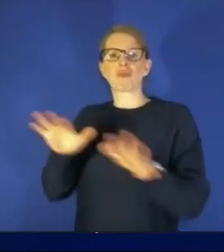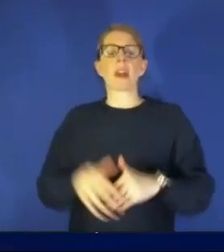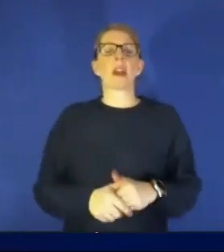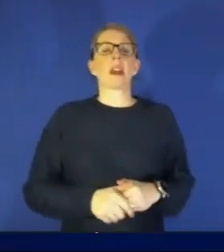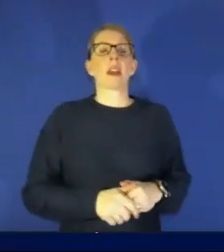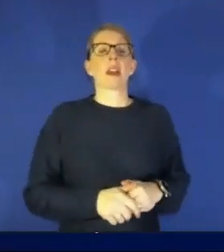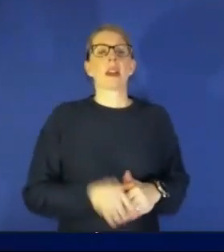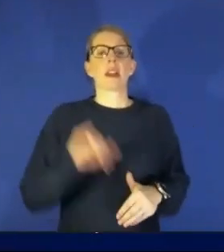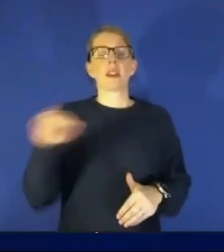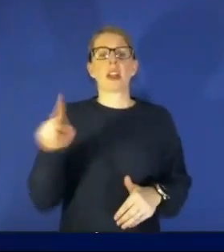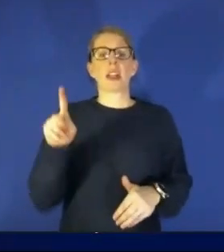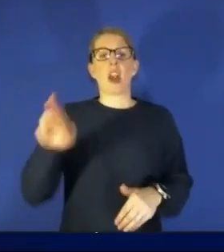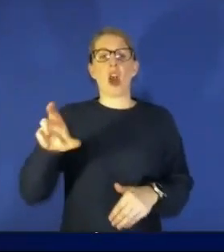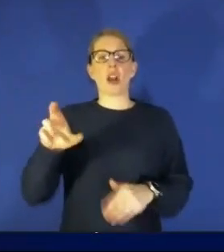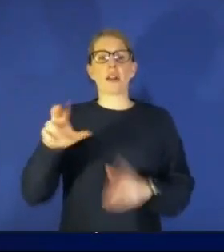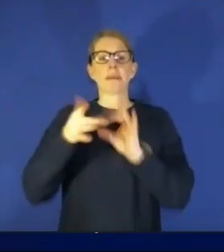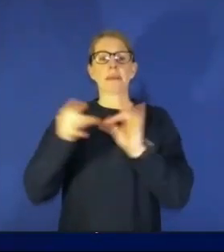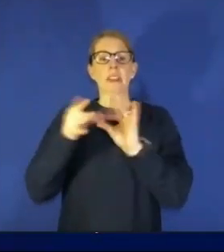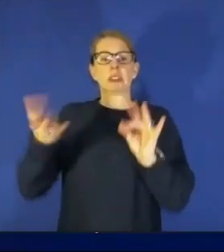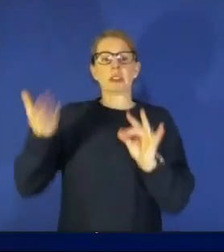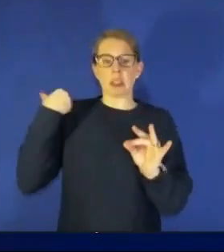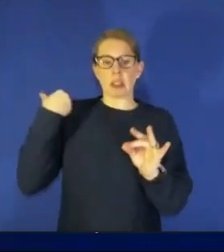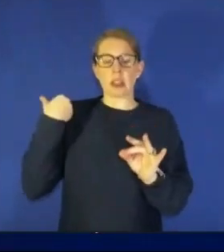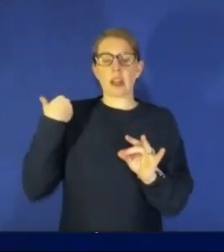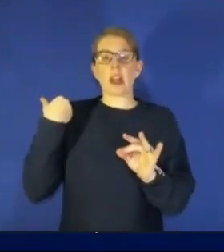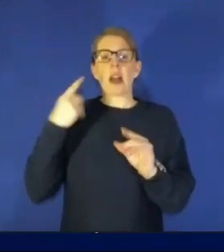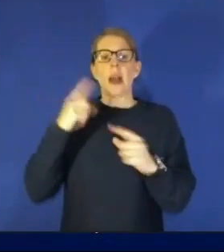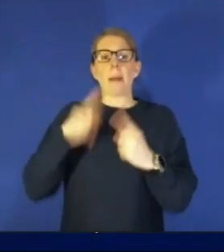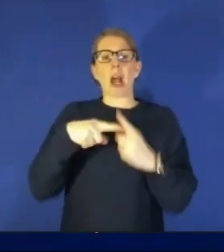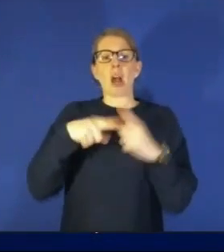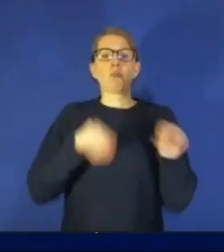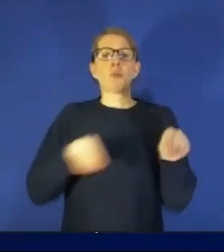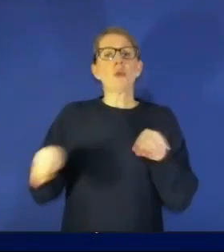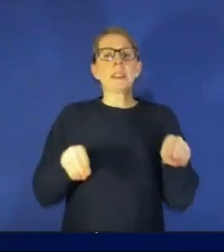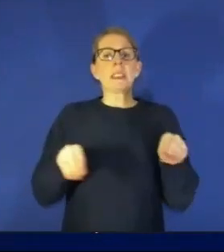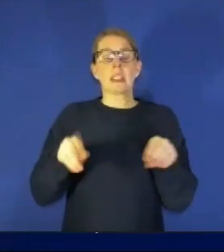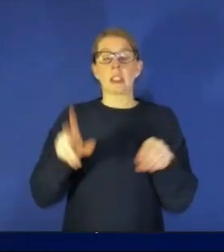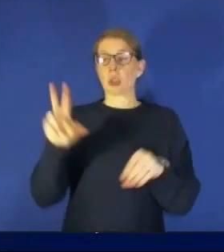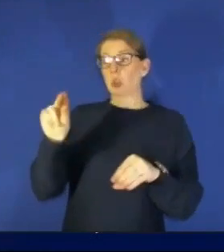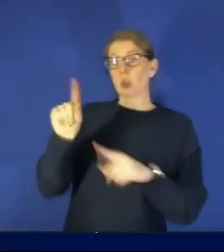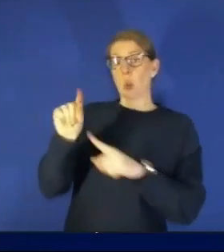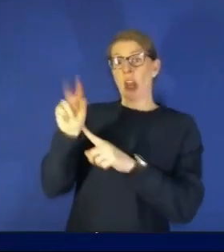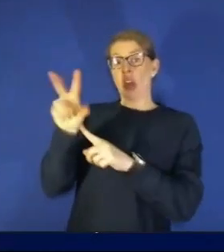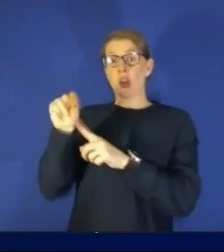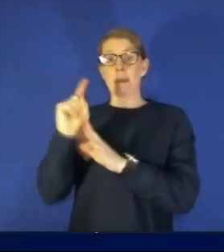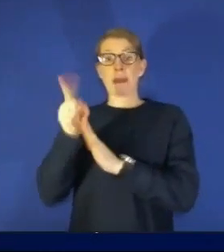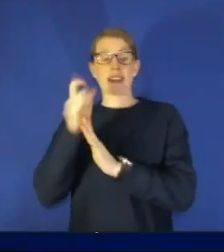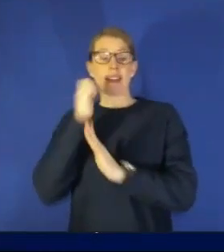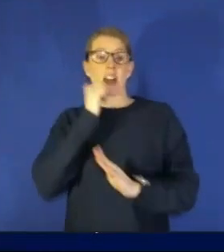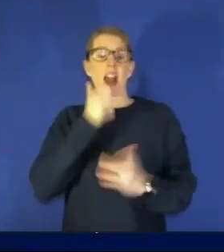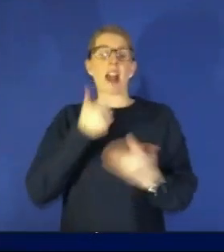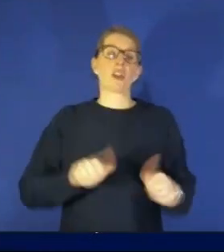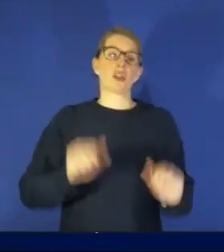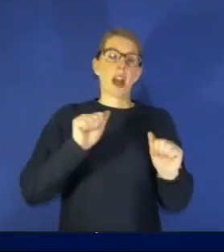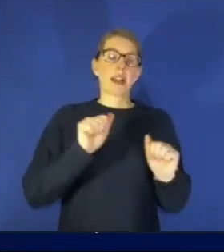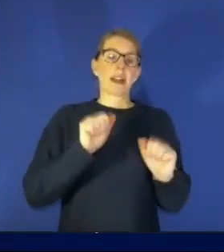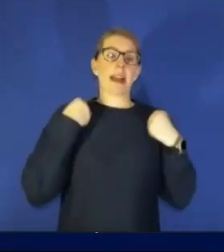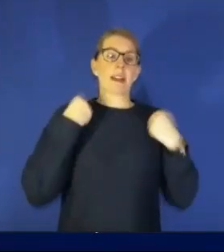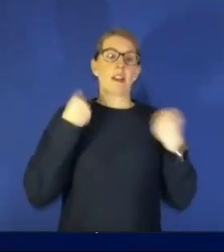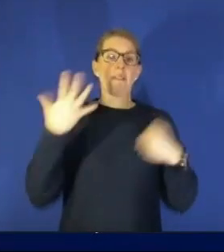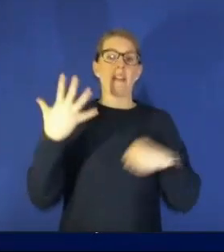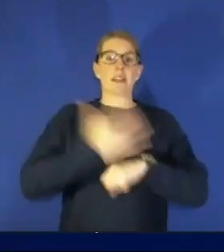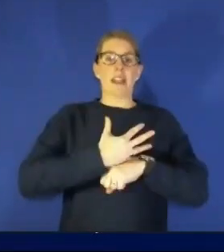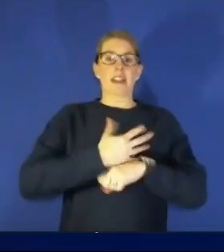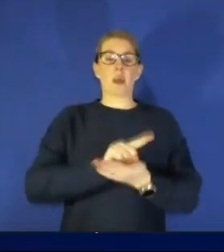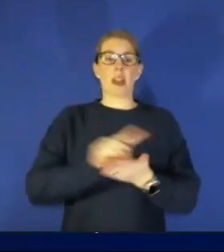said a little bit ago, it's really about movement. And whatever you do, that 20 or 30 minutes a day. I mean, I try to exercise at least 5 days a week. I didn't get up this morning in time to do